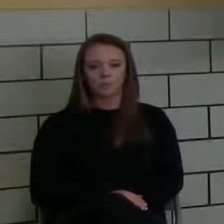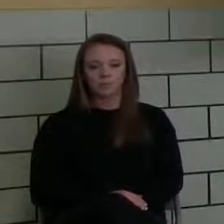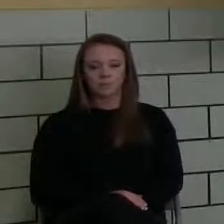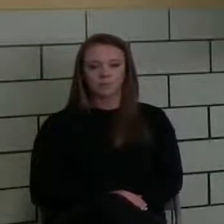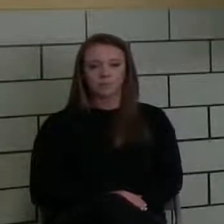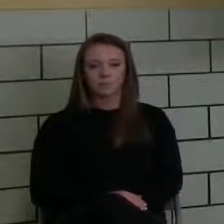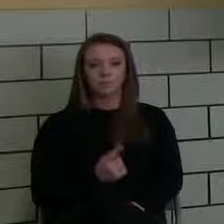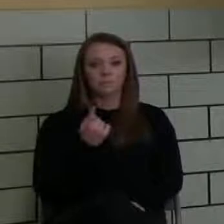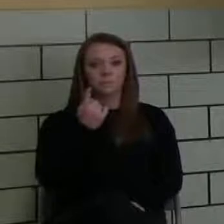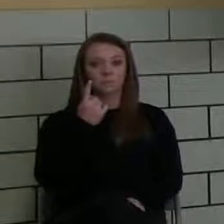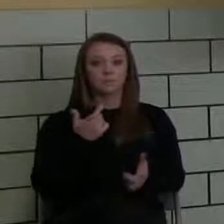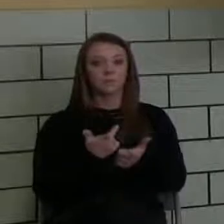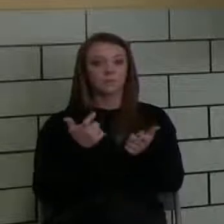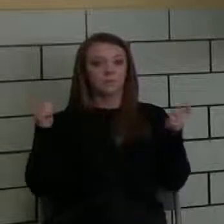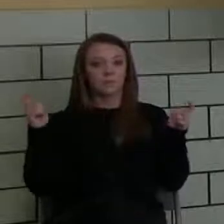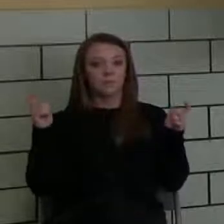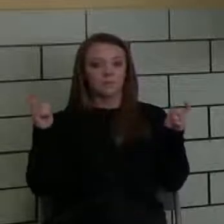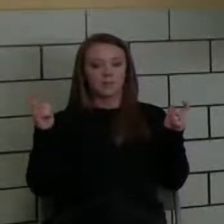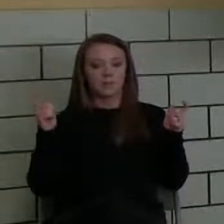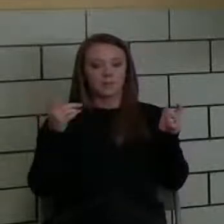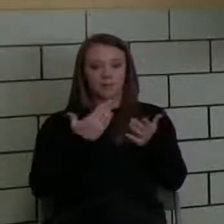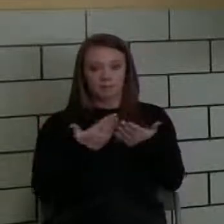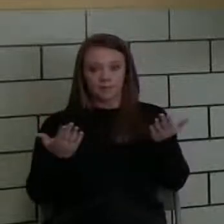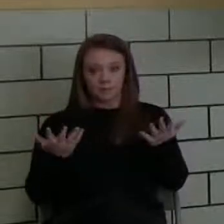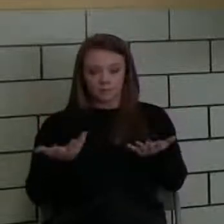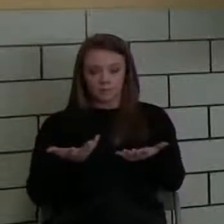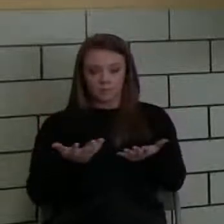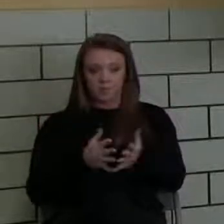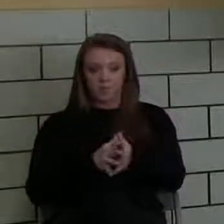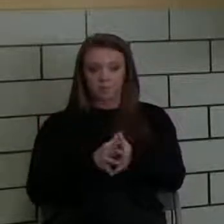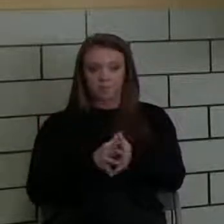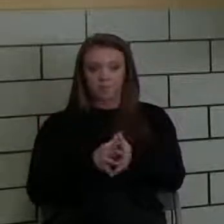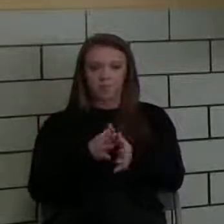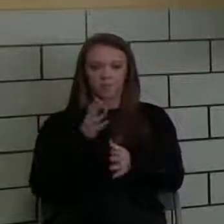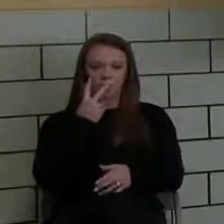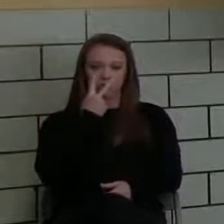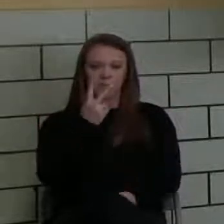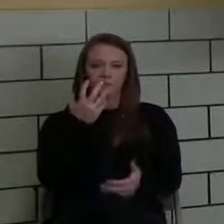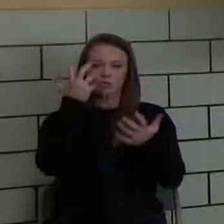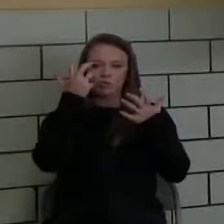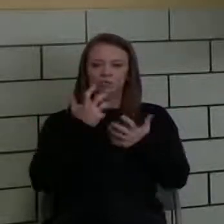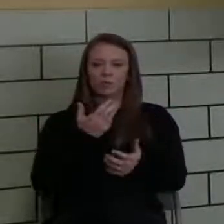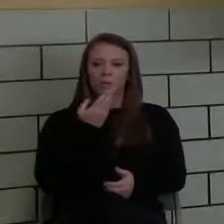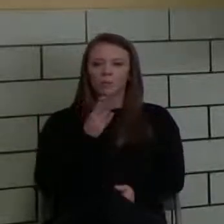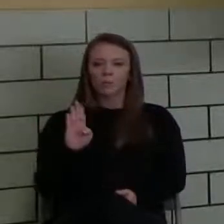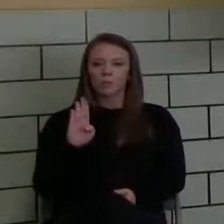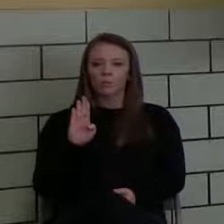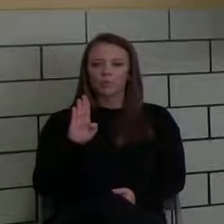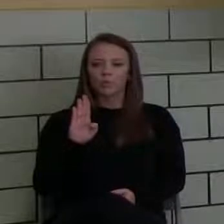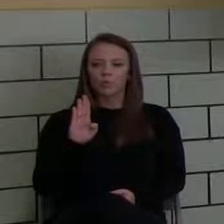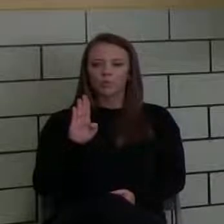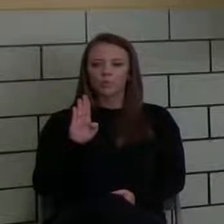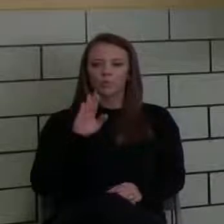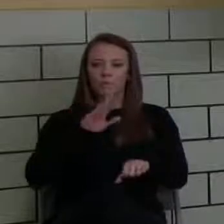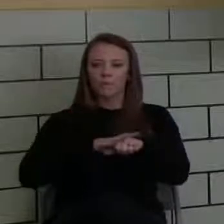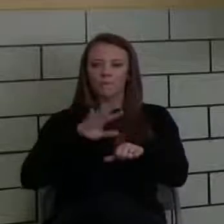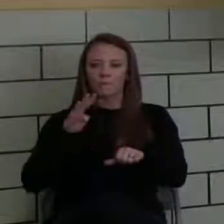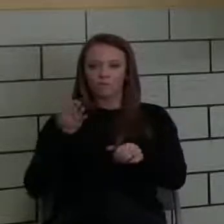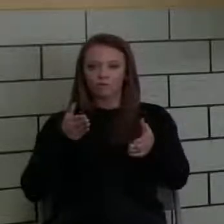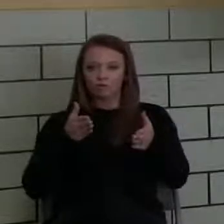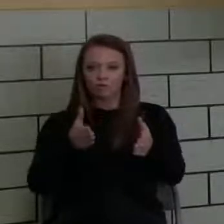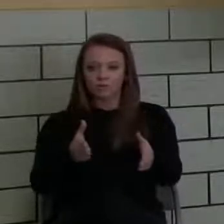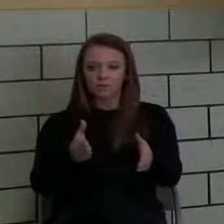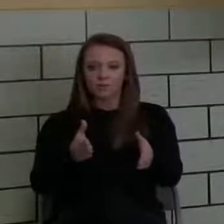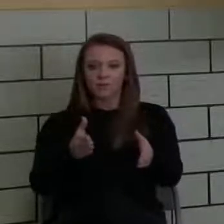So what are the big things that we're doing with this plan? You'll see the dark blue along 4th Street is where we're burying